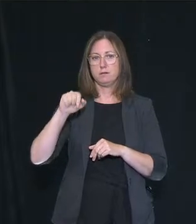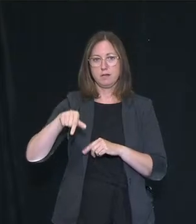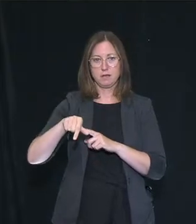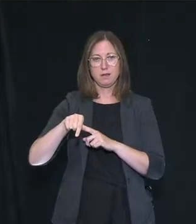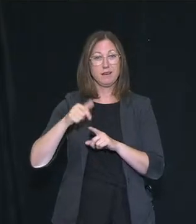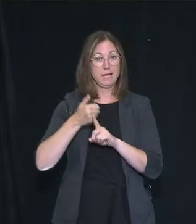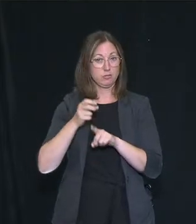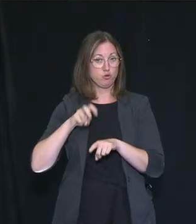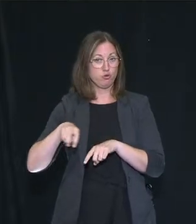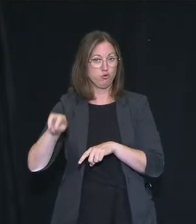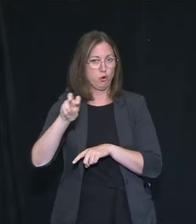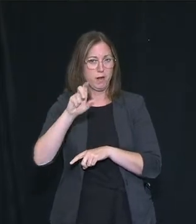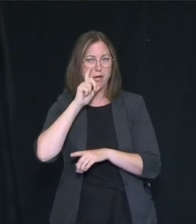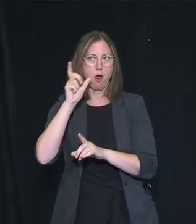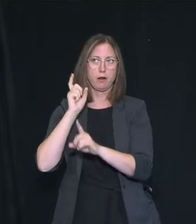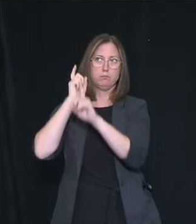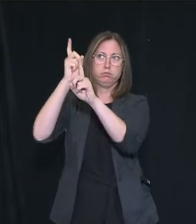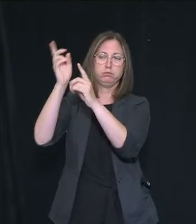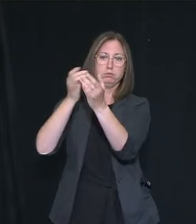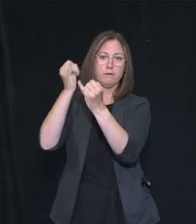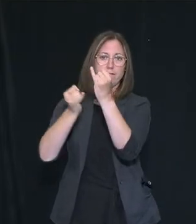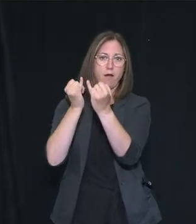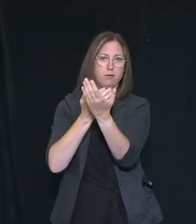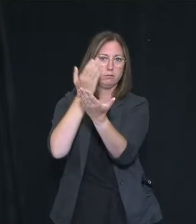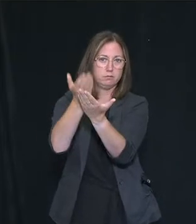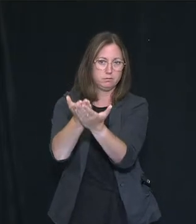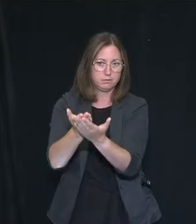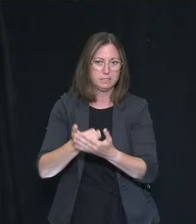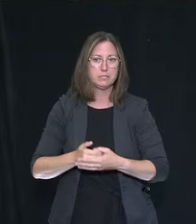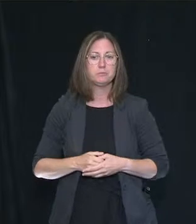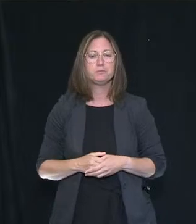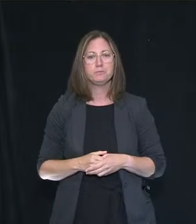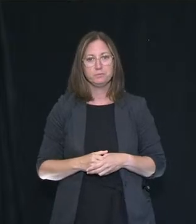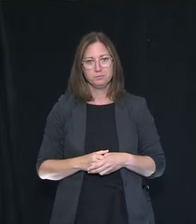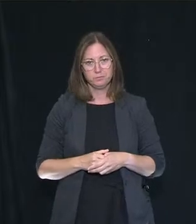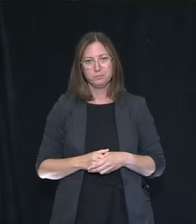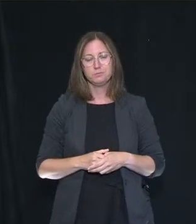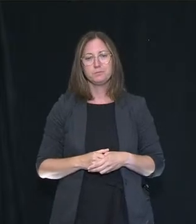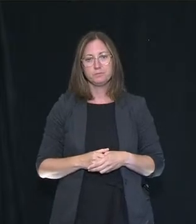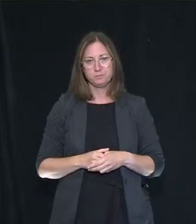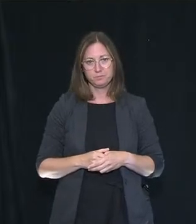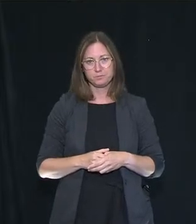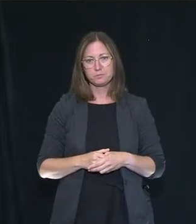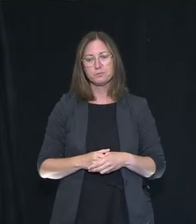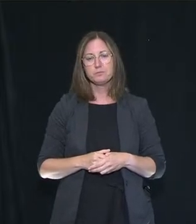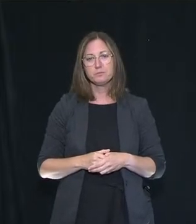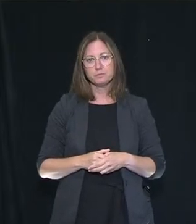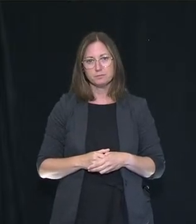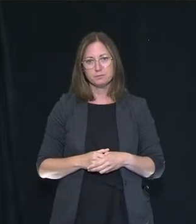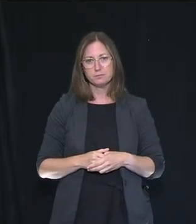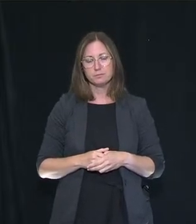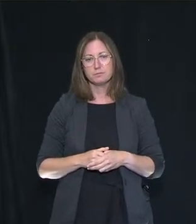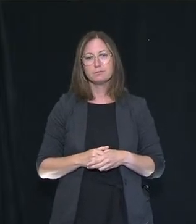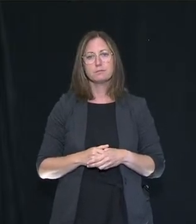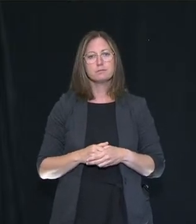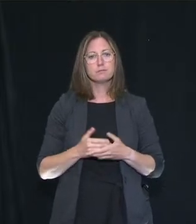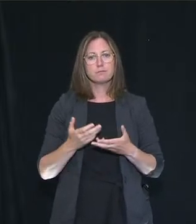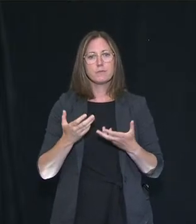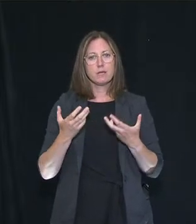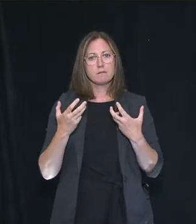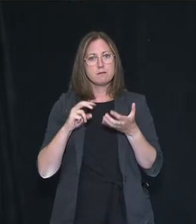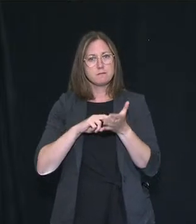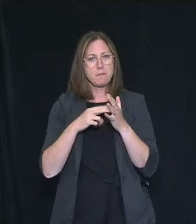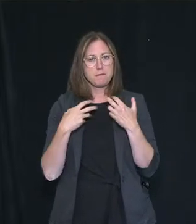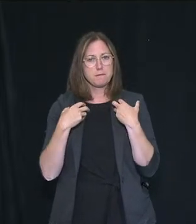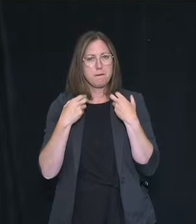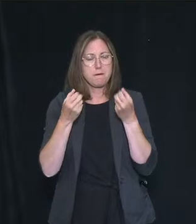destination. Yes, this Mamisagnik means healing, to walk towards